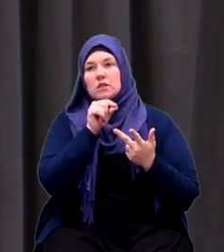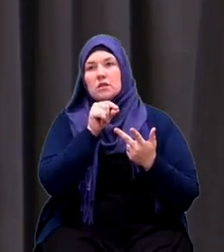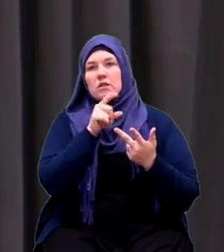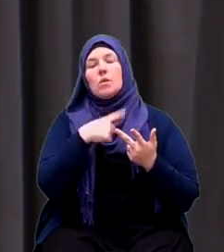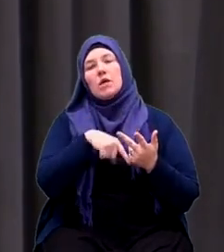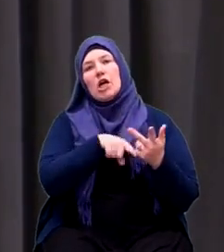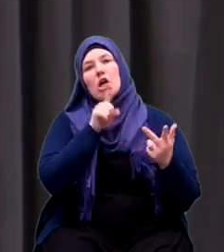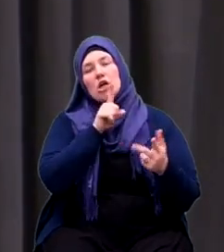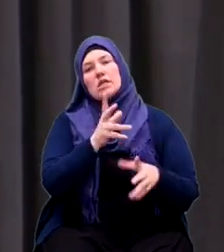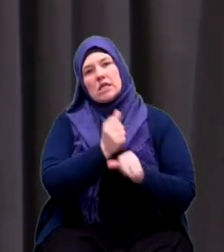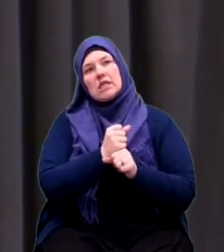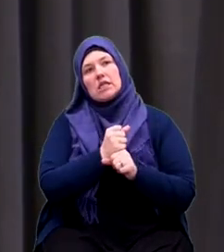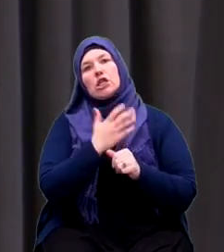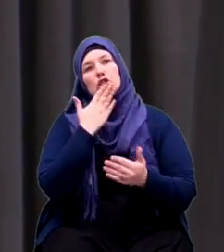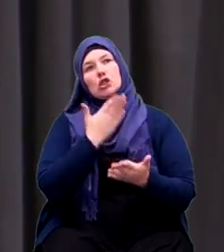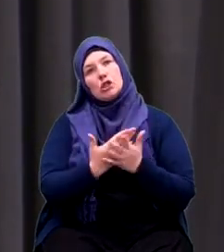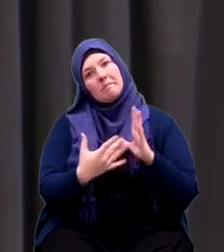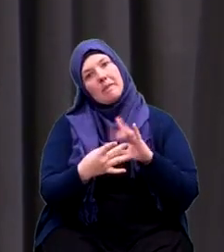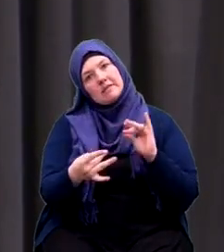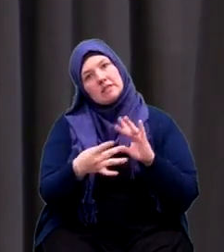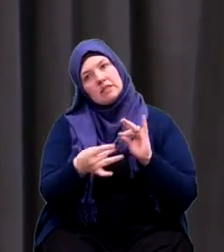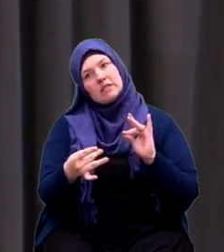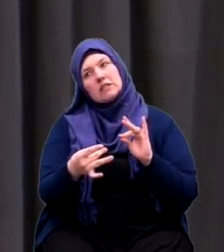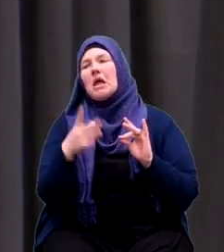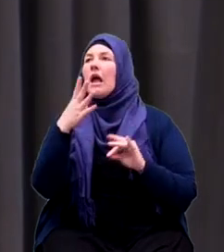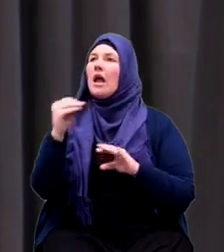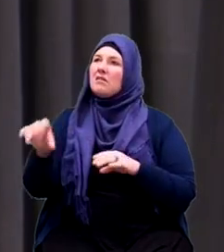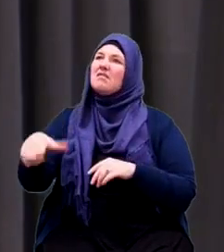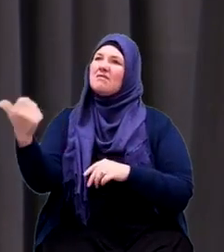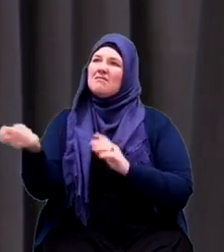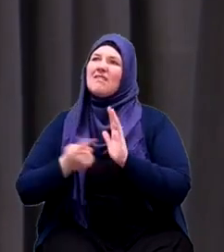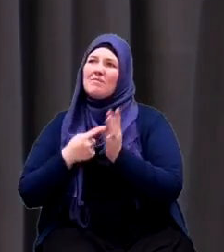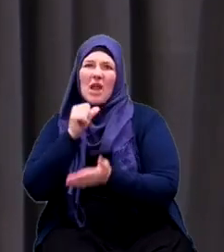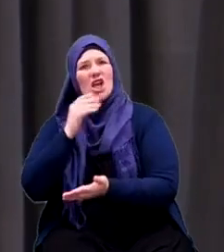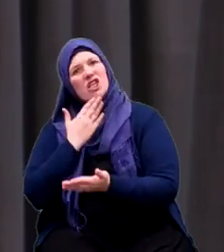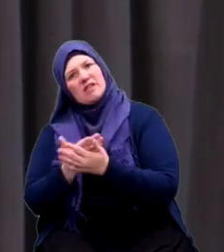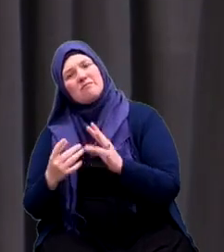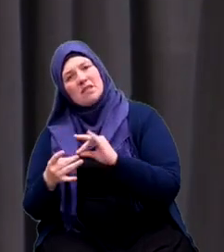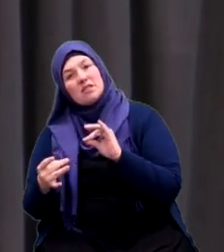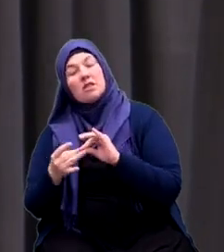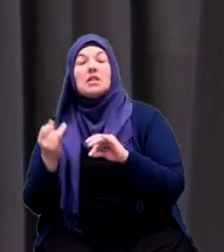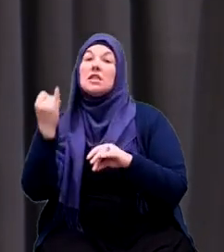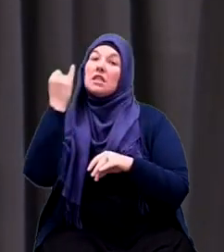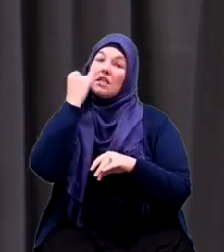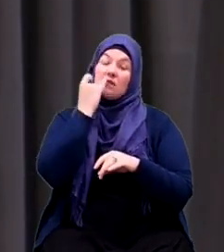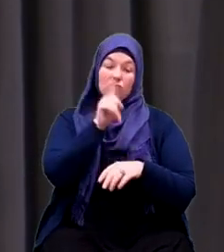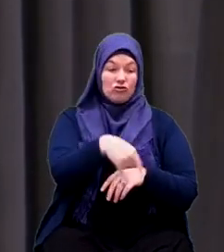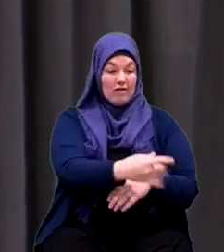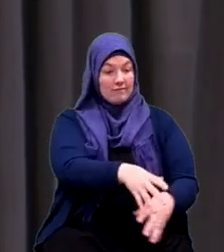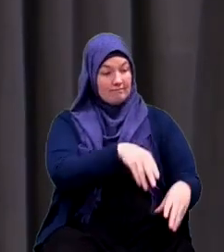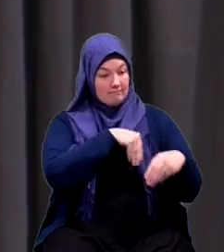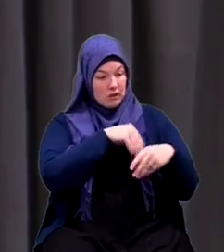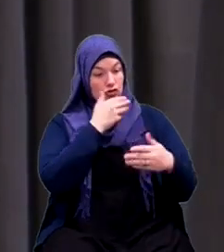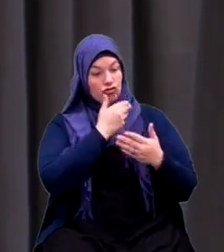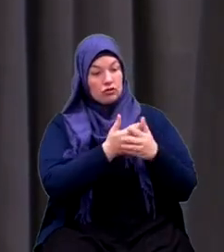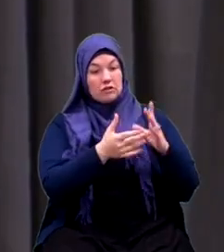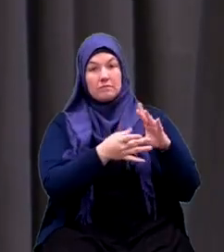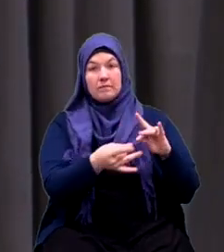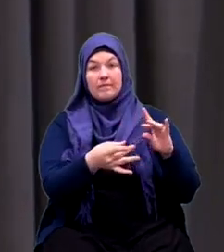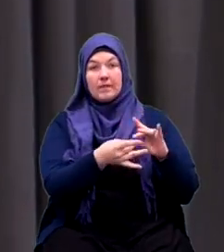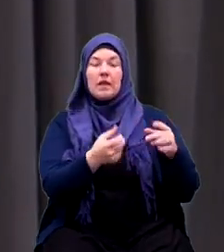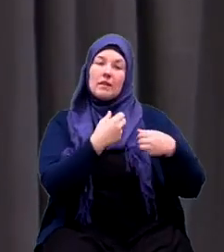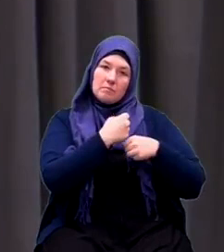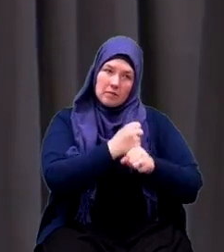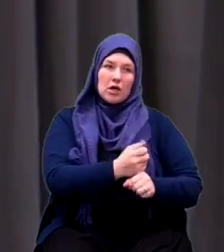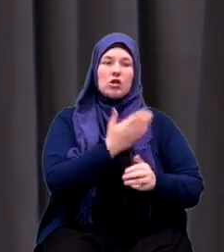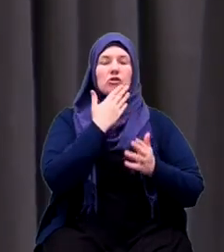We are getting good messages and we're getting other messages. If we just pick the good messages, they form a